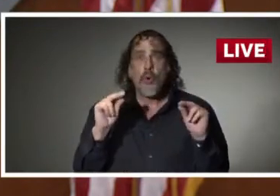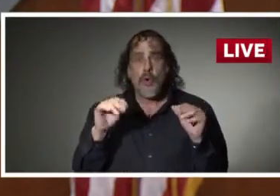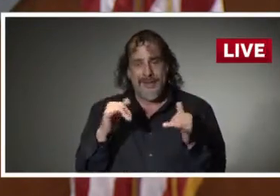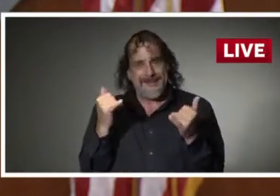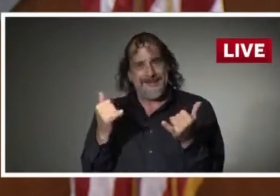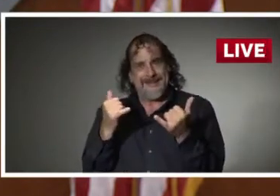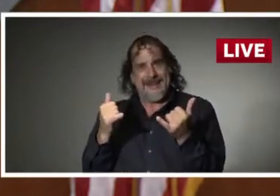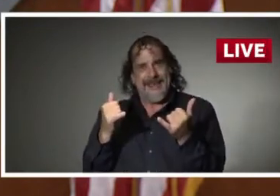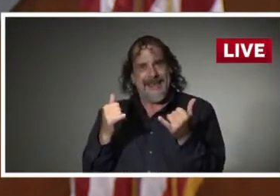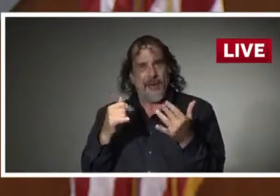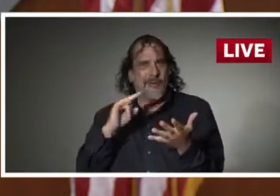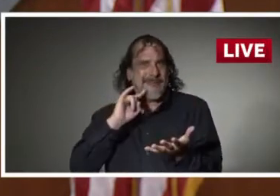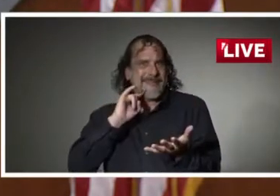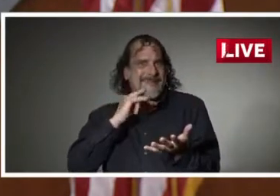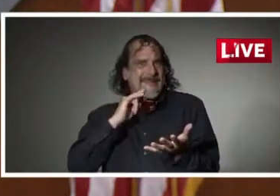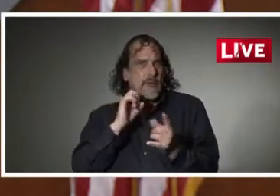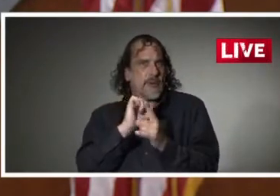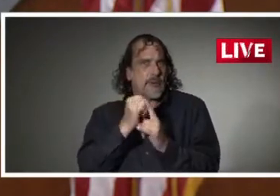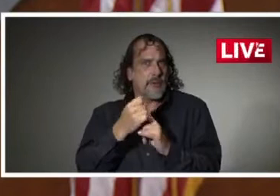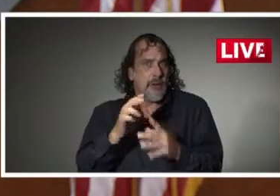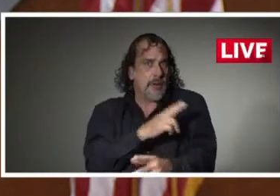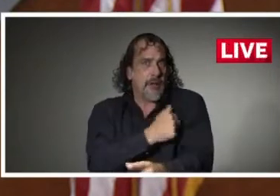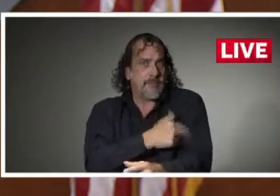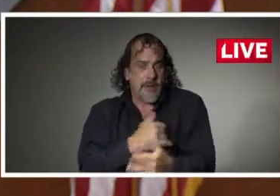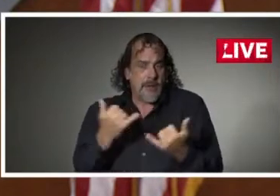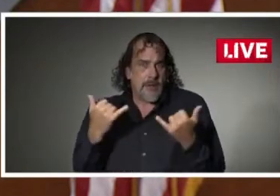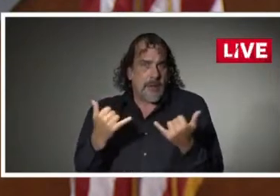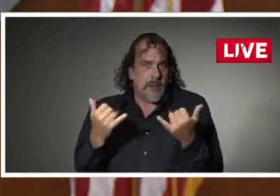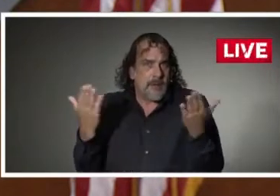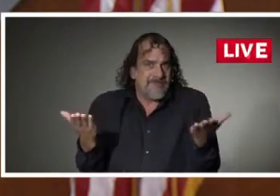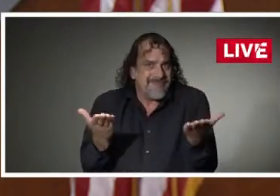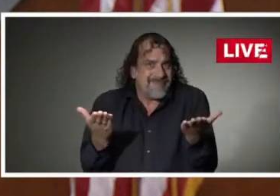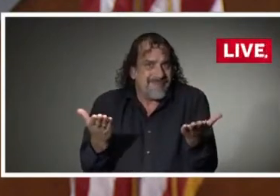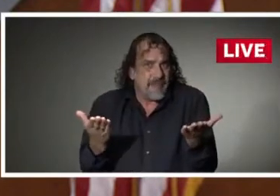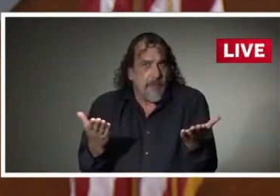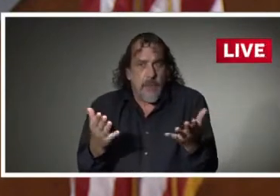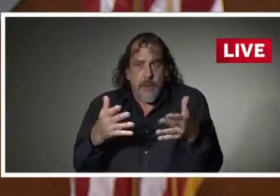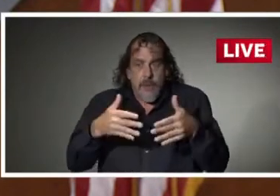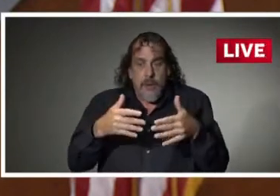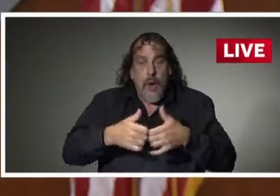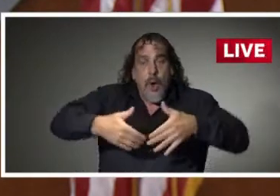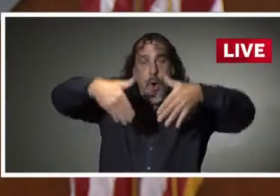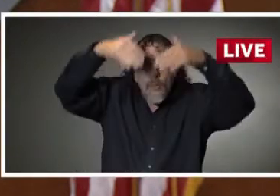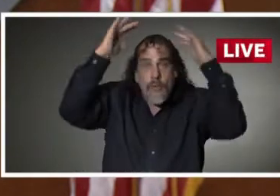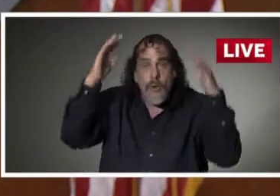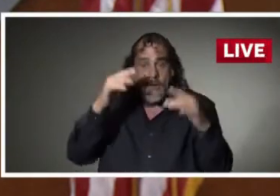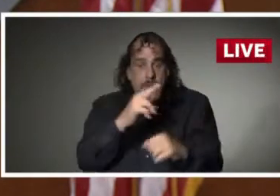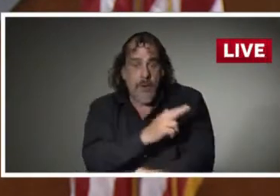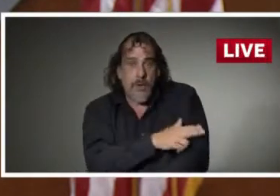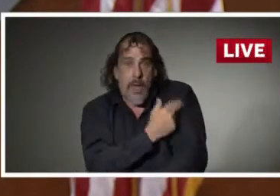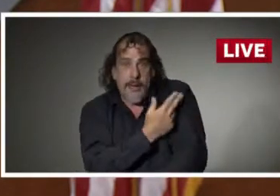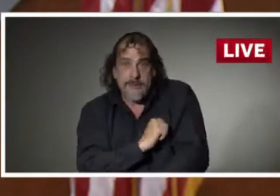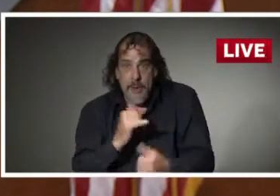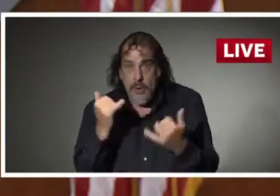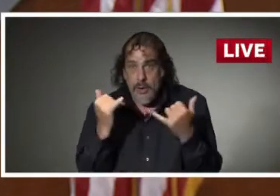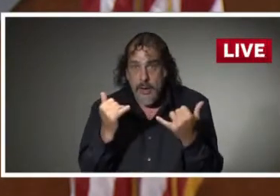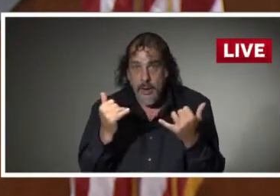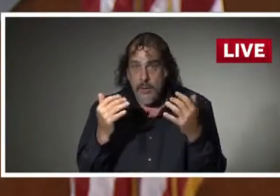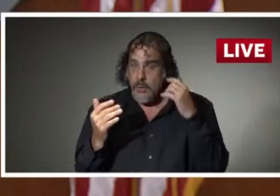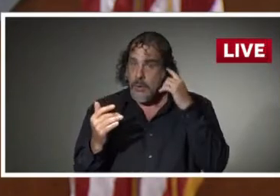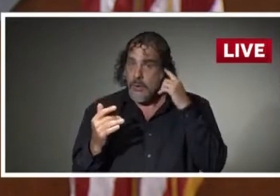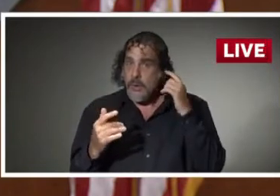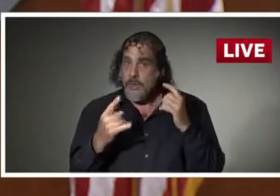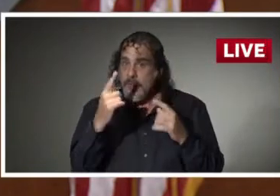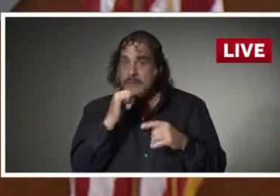now. It is here. The overwhelming of our system, our healthcare system, is not